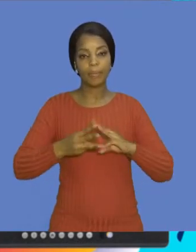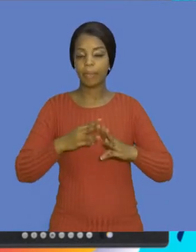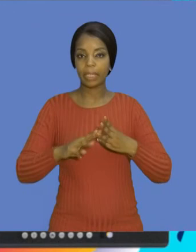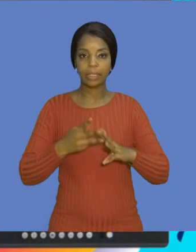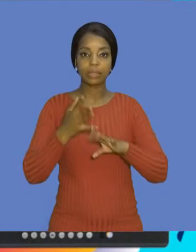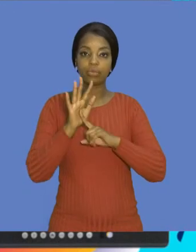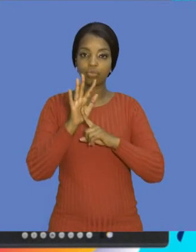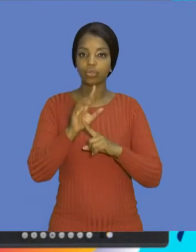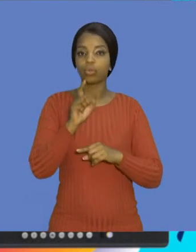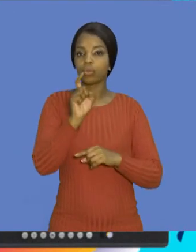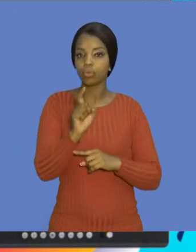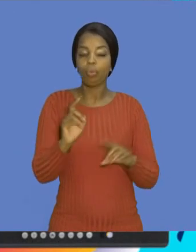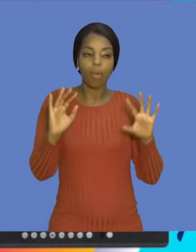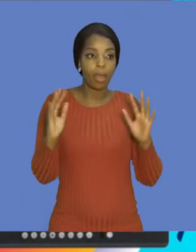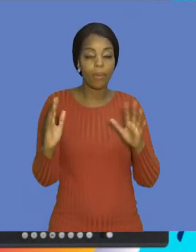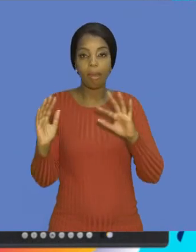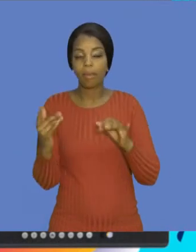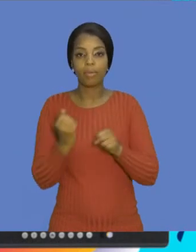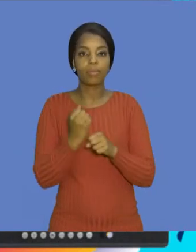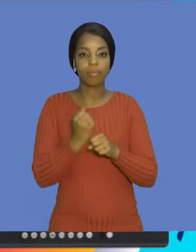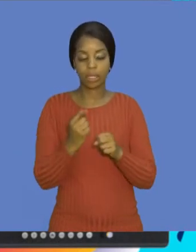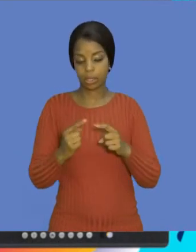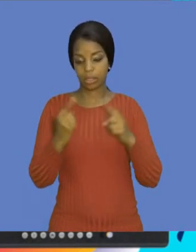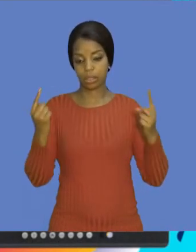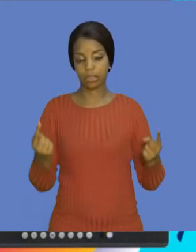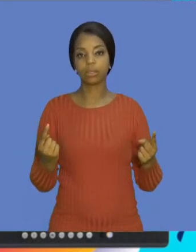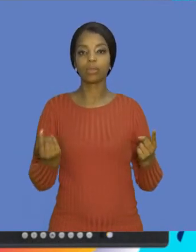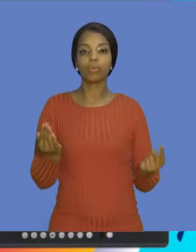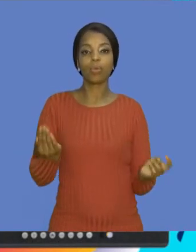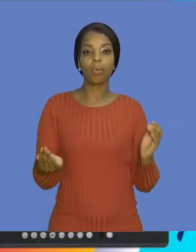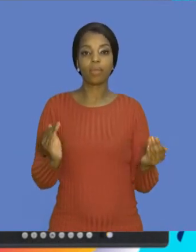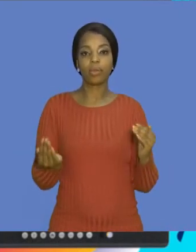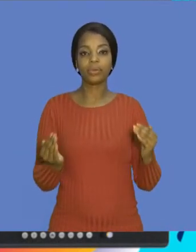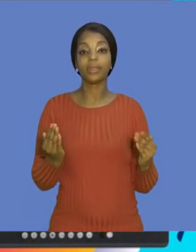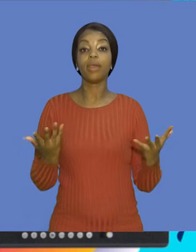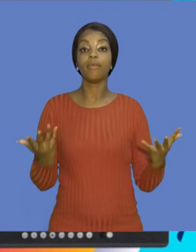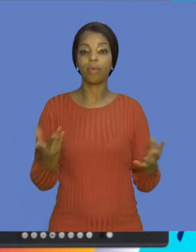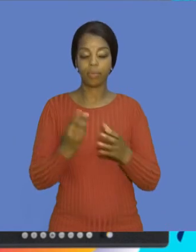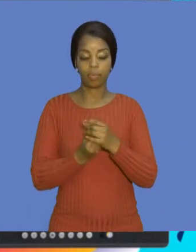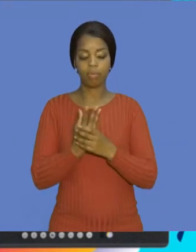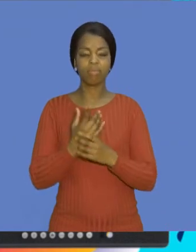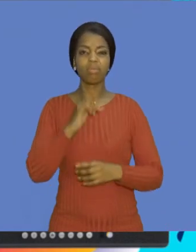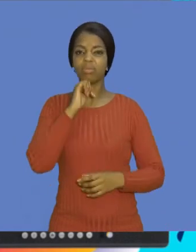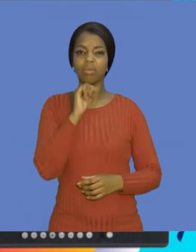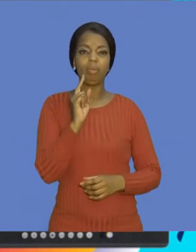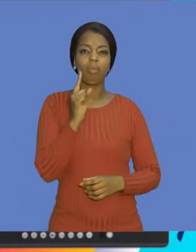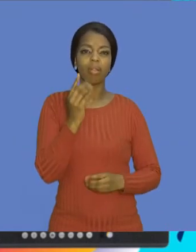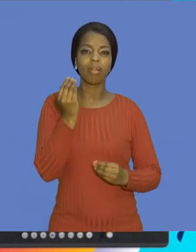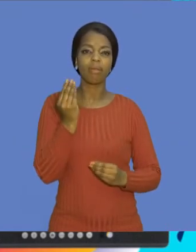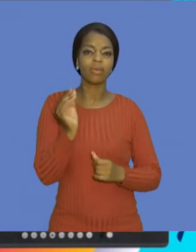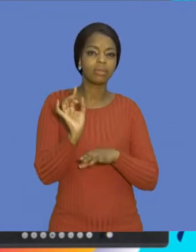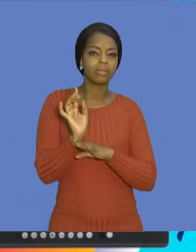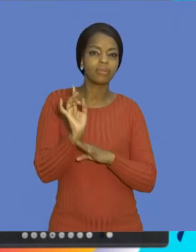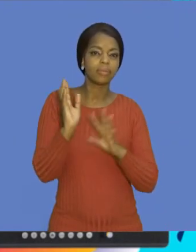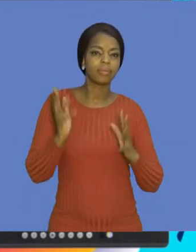and numbers to show you how you can look at different comparisons when it comes to the growth. Not necessarily financial advice